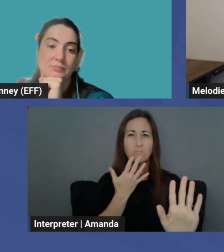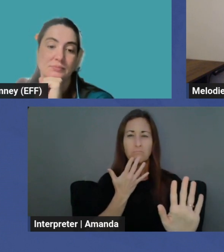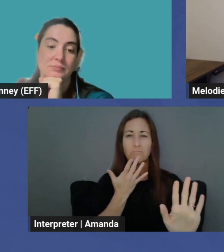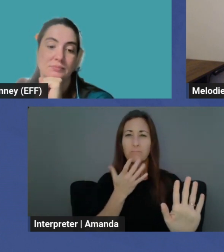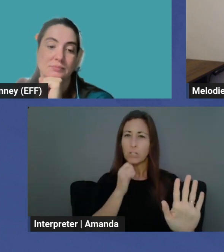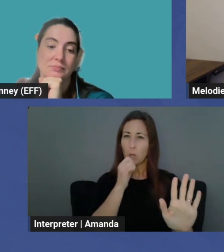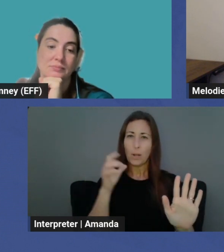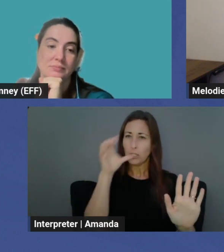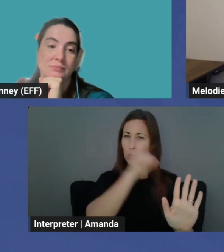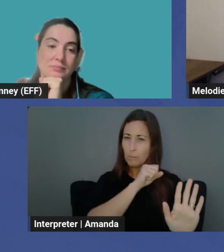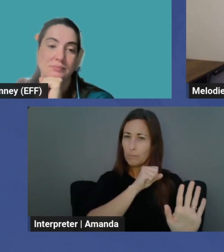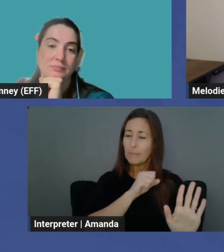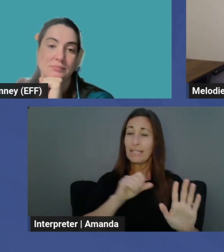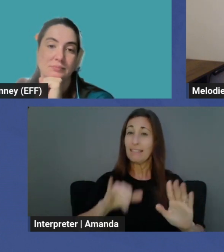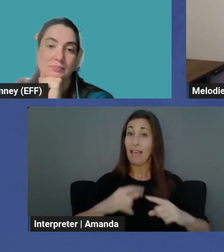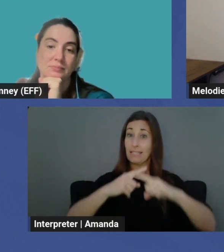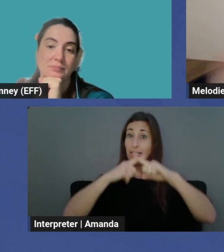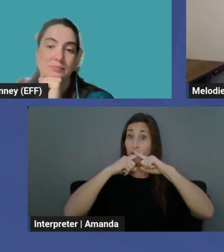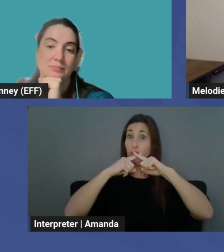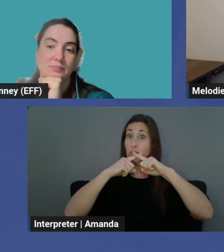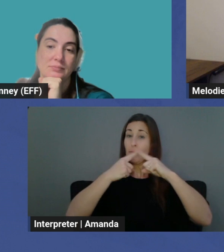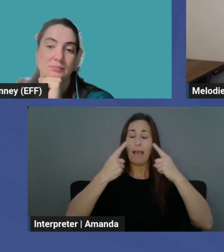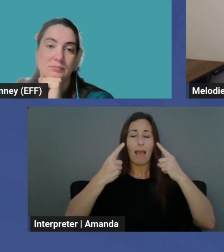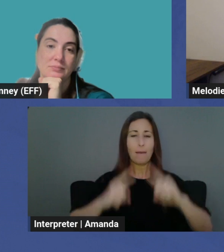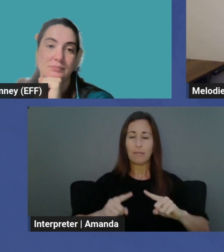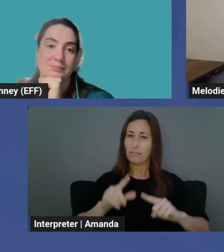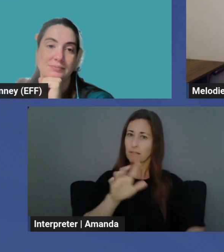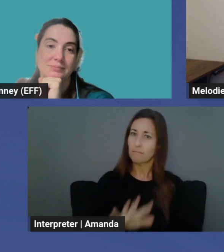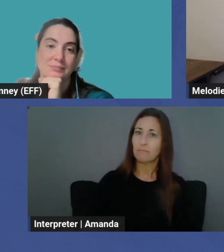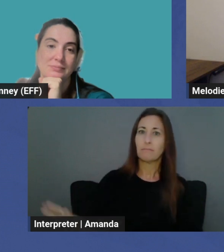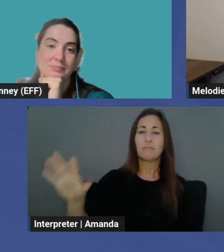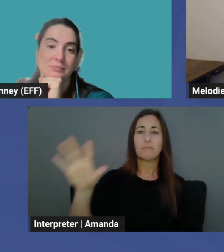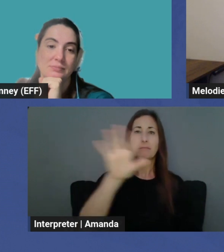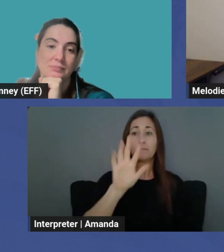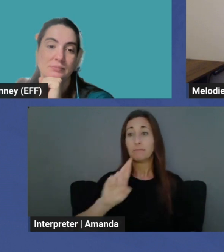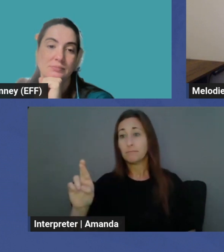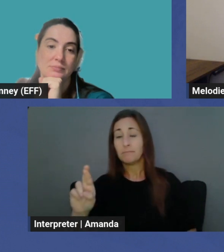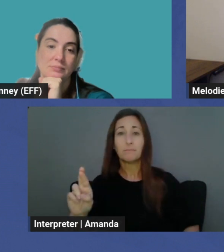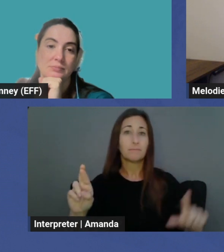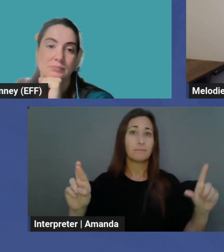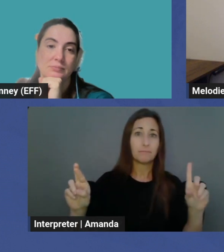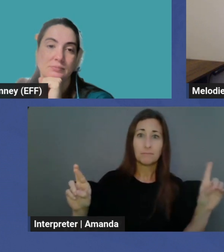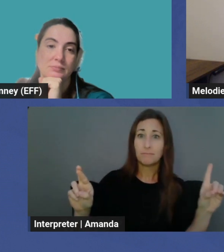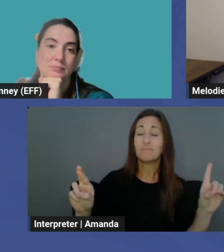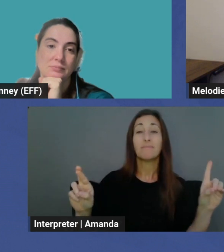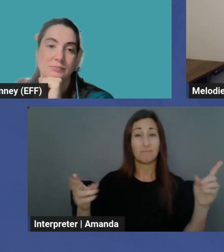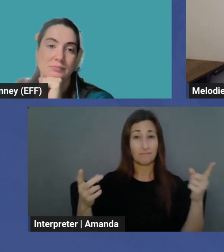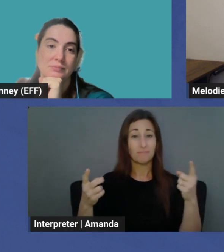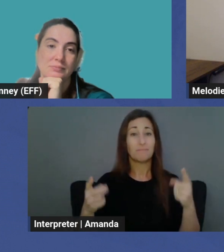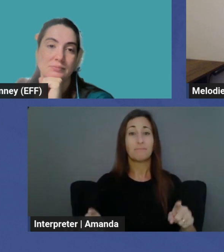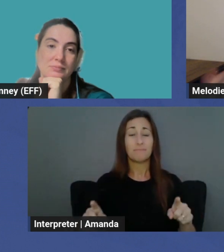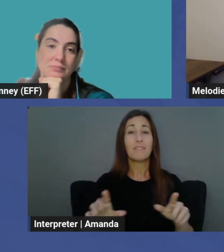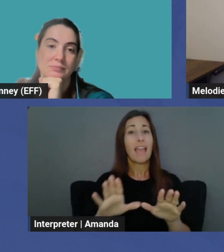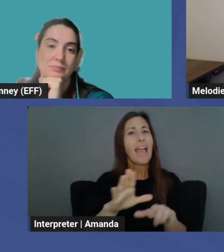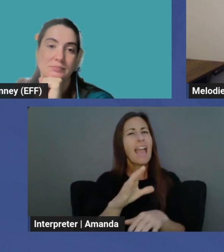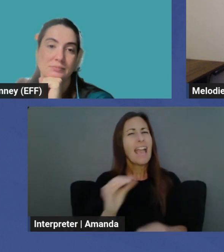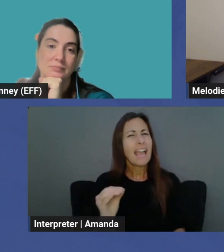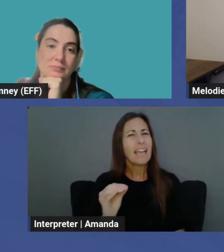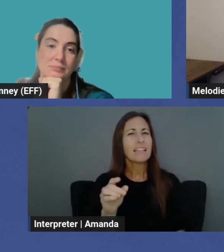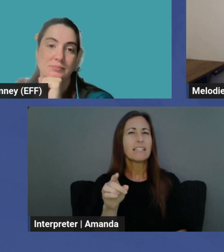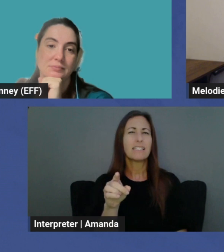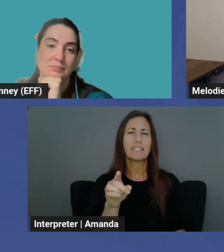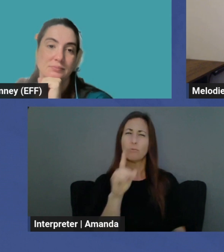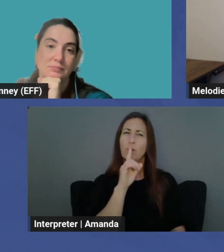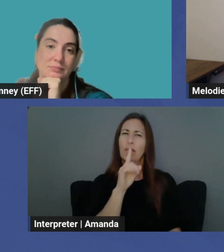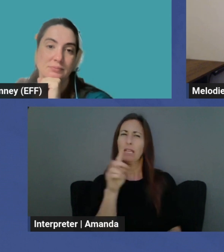thing happens across party lines, and Also question the headlines. There are headlines